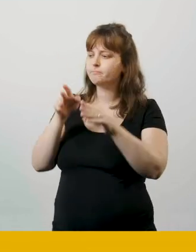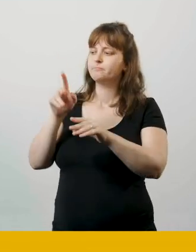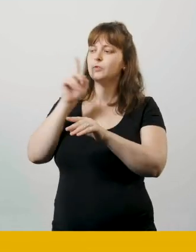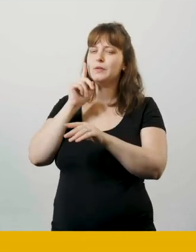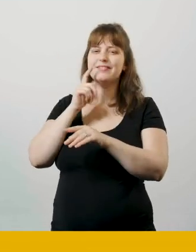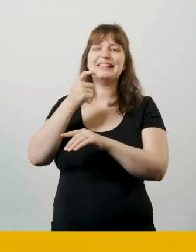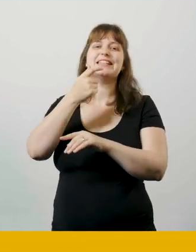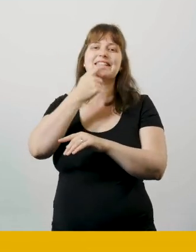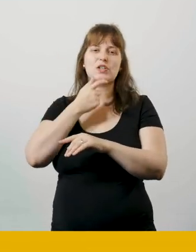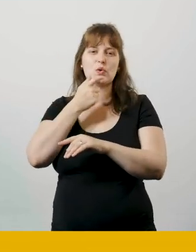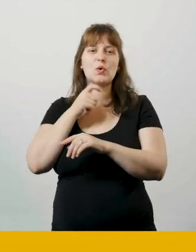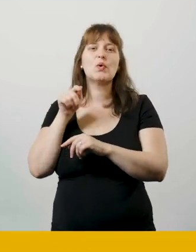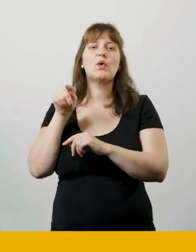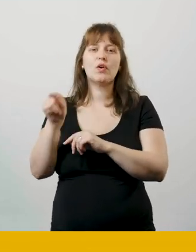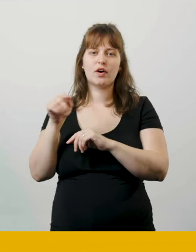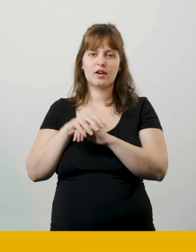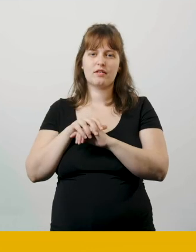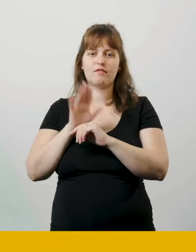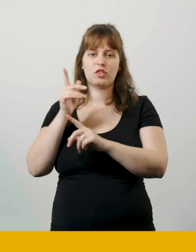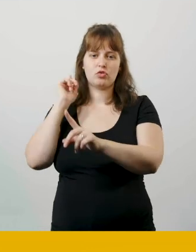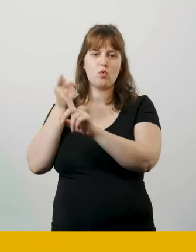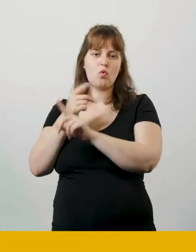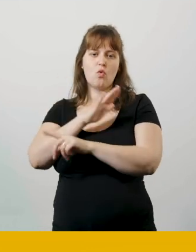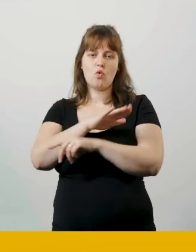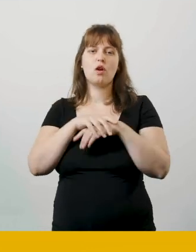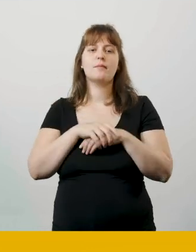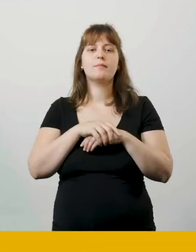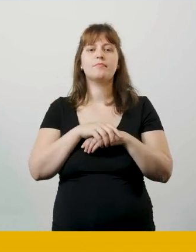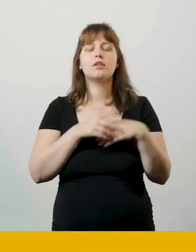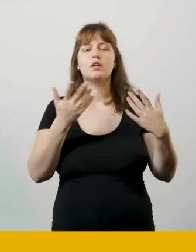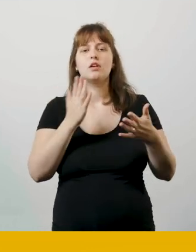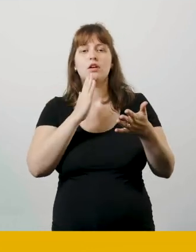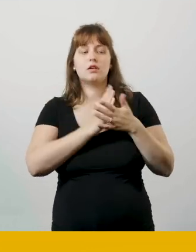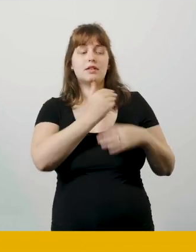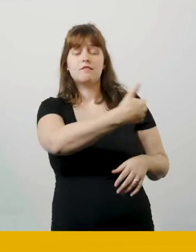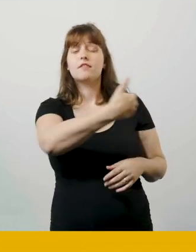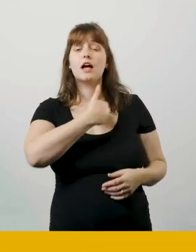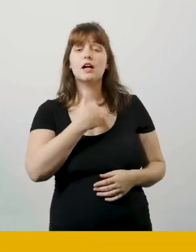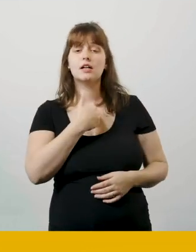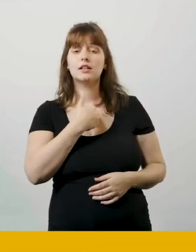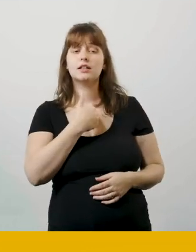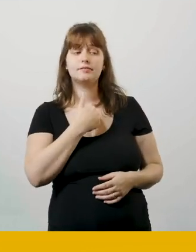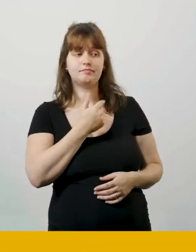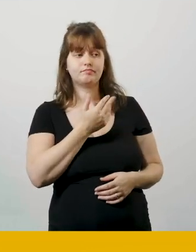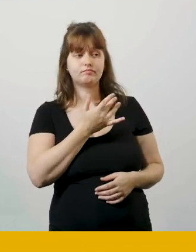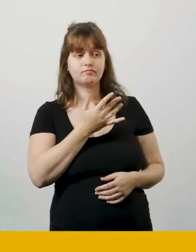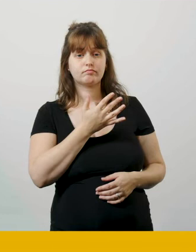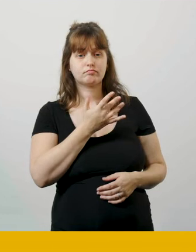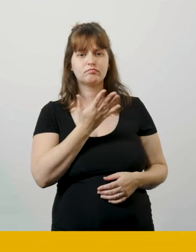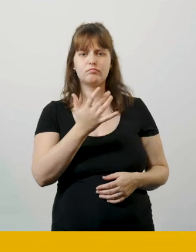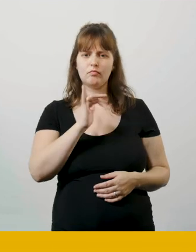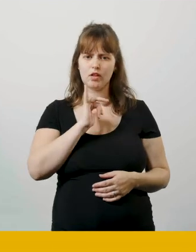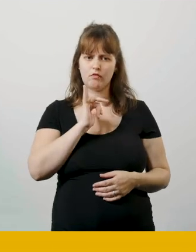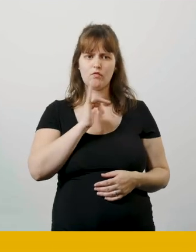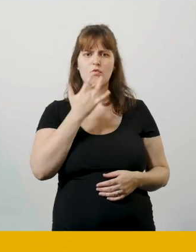silver market. The target was the silver market, and they asked us, we want to expand the